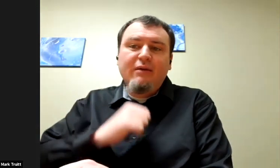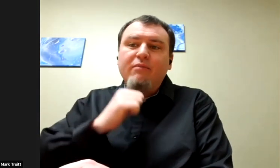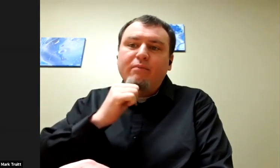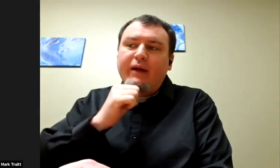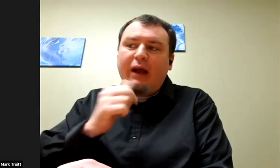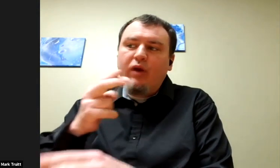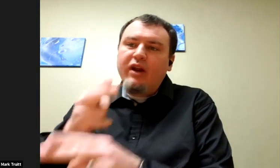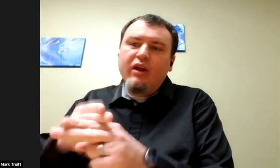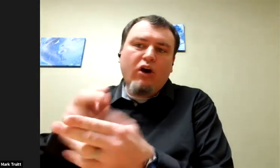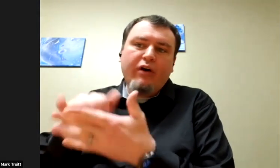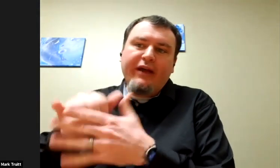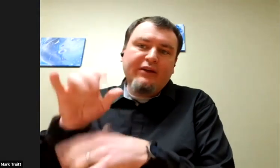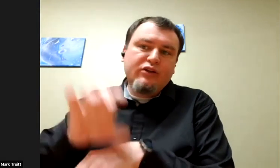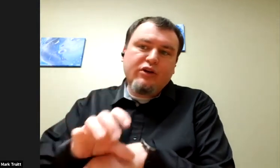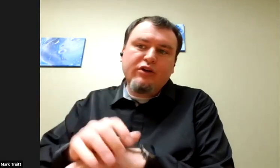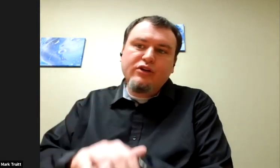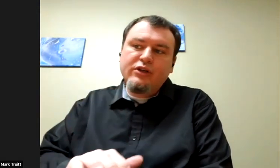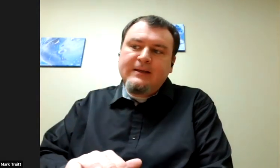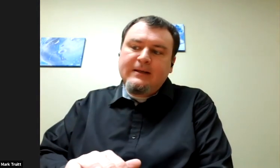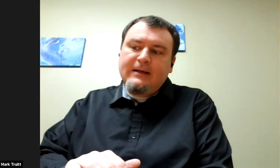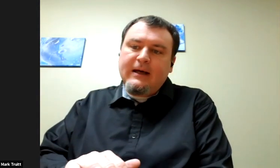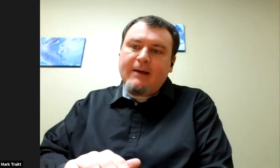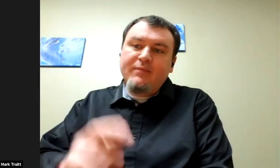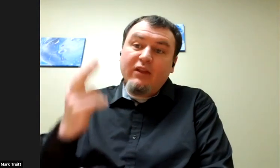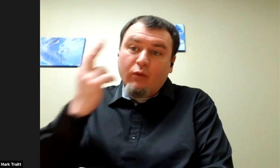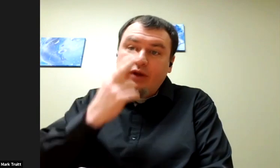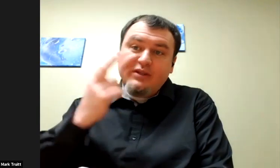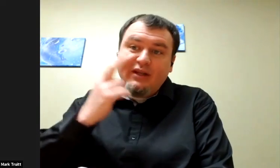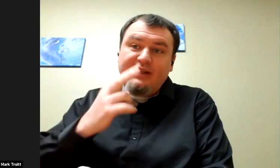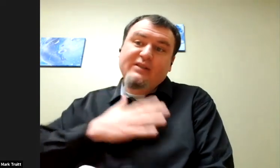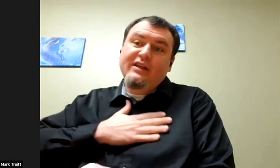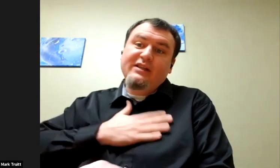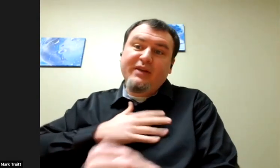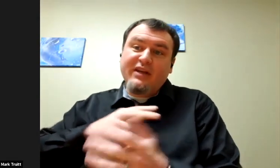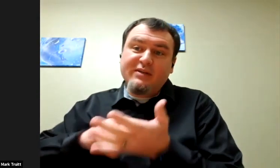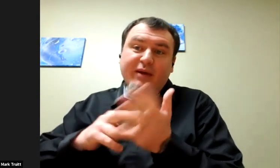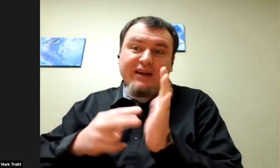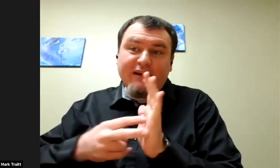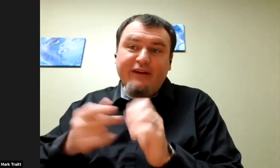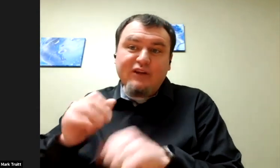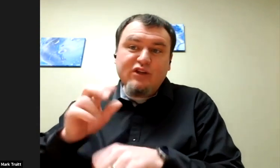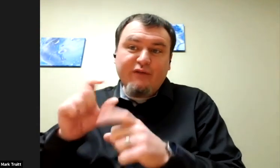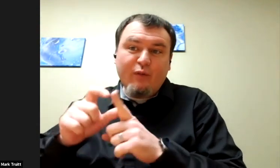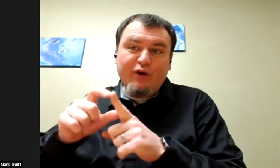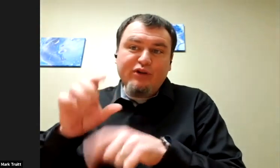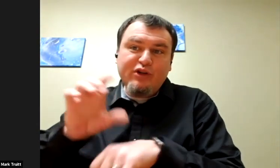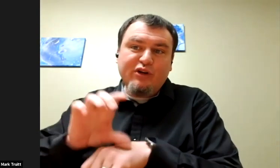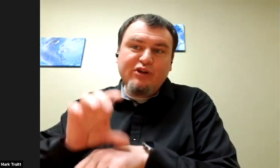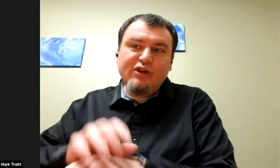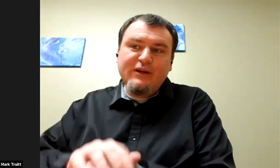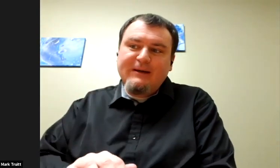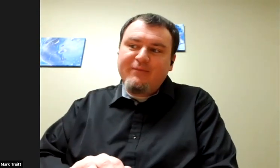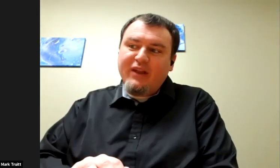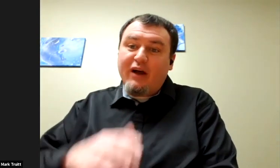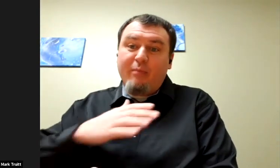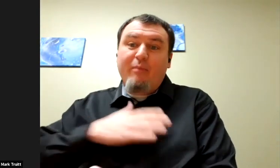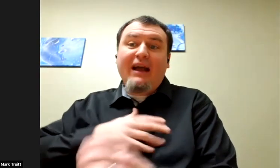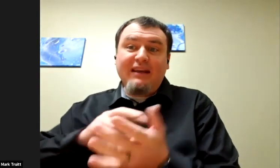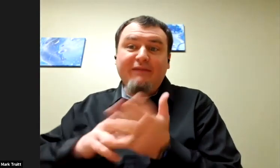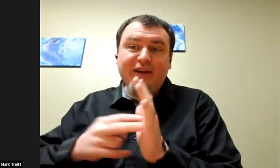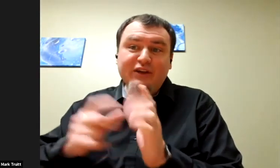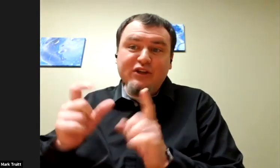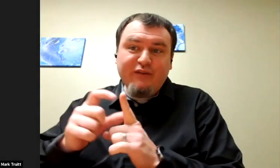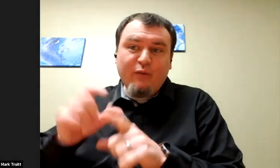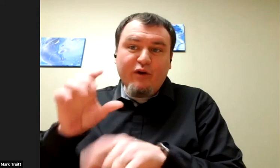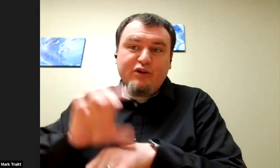service, but I wouldn't call that church. And the reason is because of my definition of the word church.